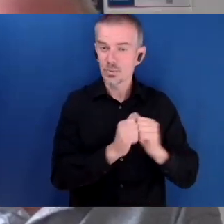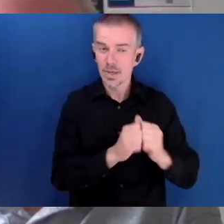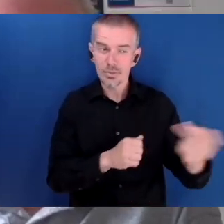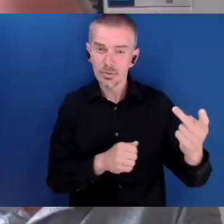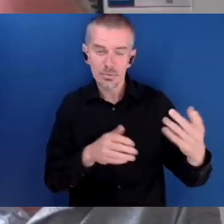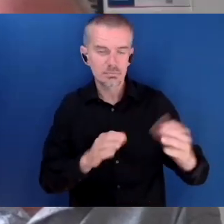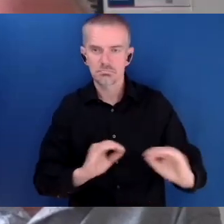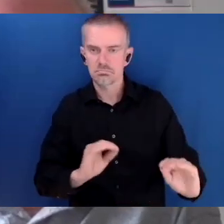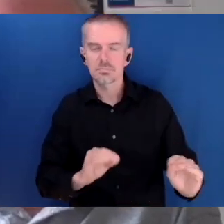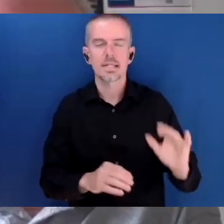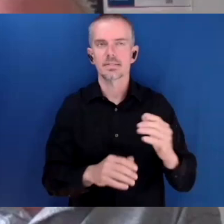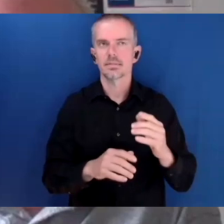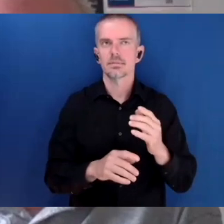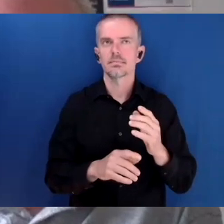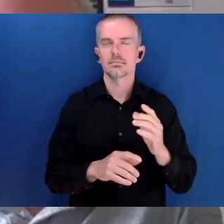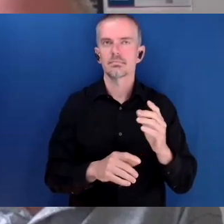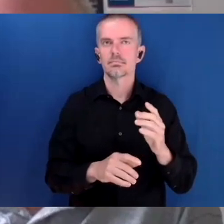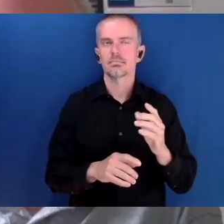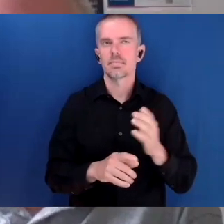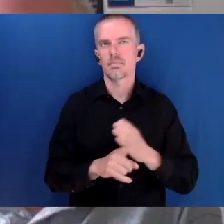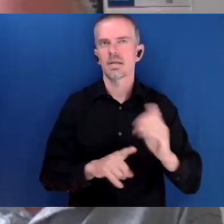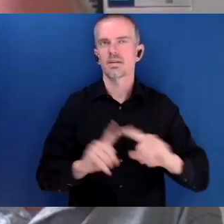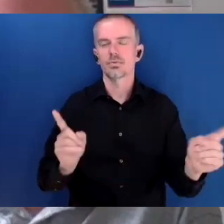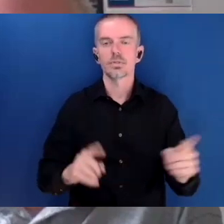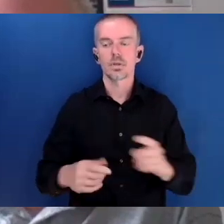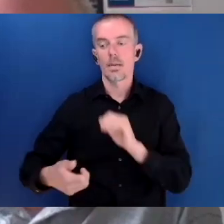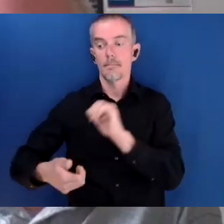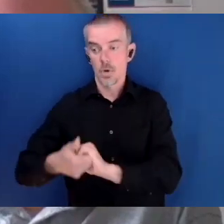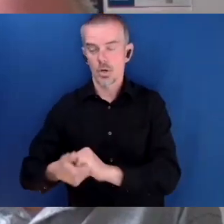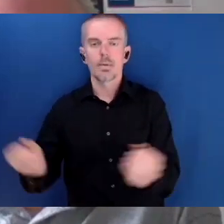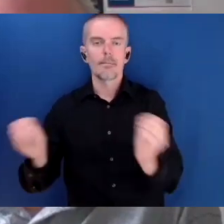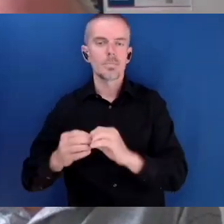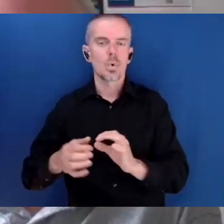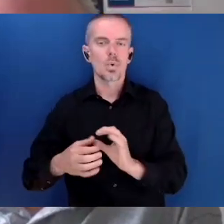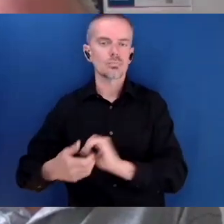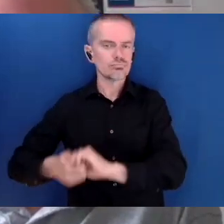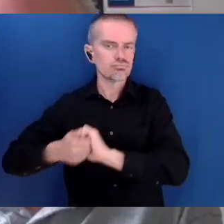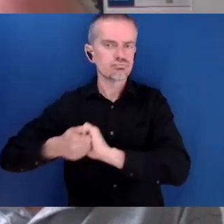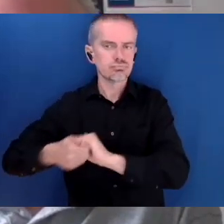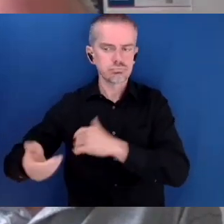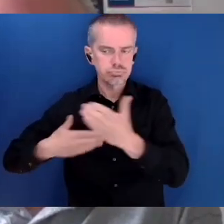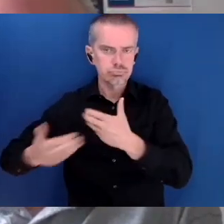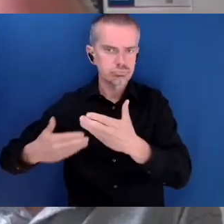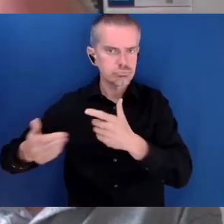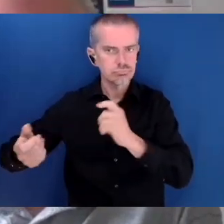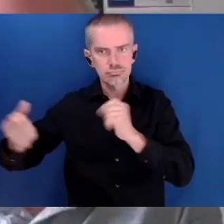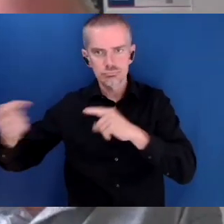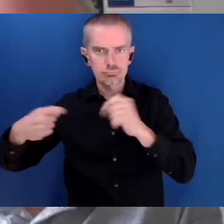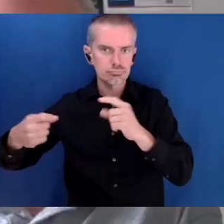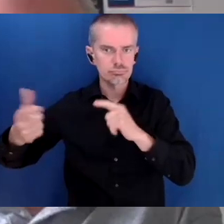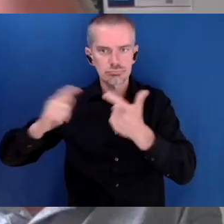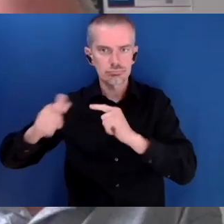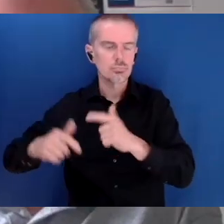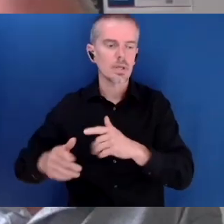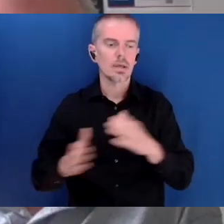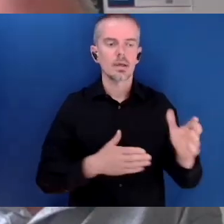the main difference. With a partner, there's a lot more collaboration involved, whereas contractors, it's a little more of a